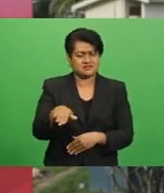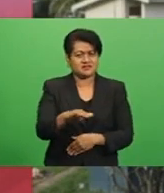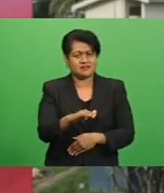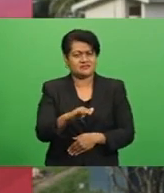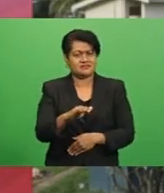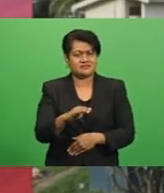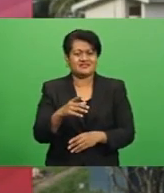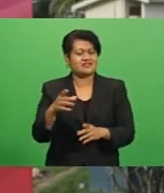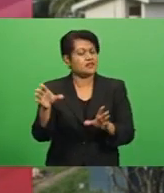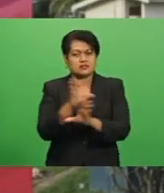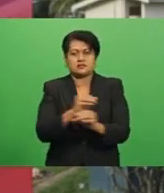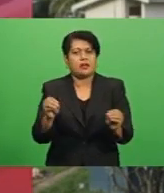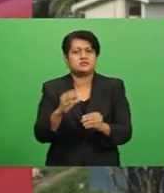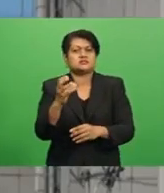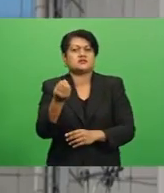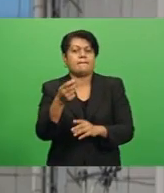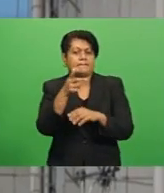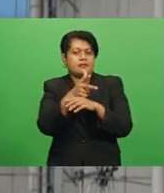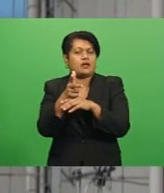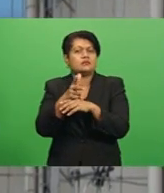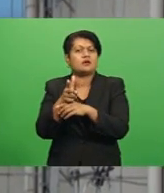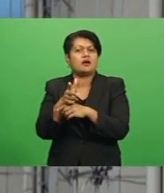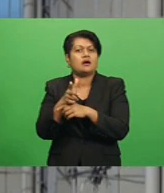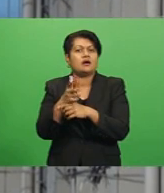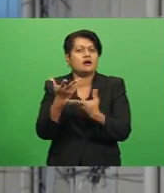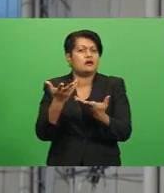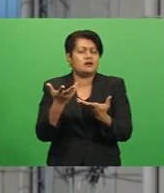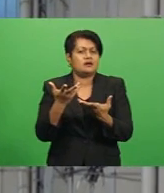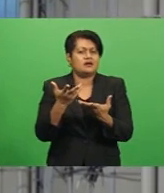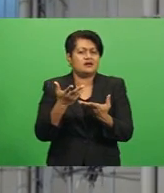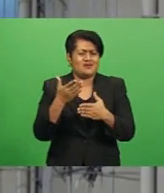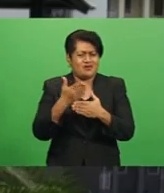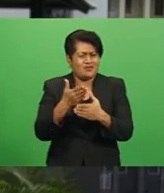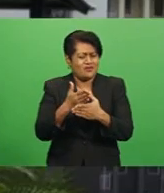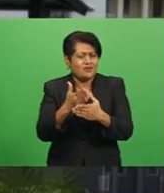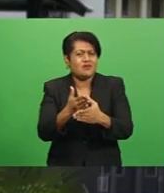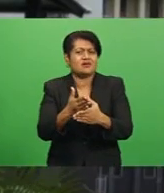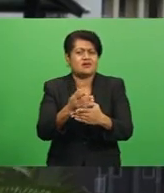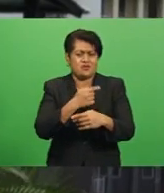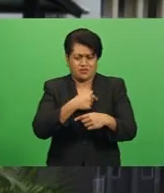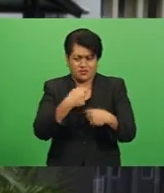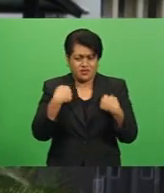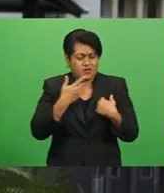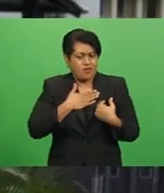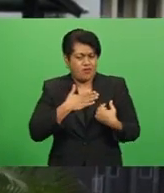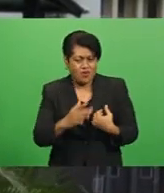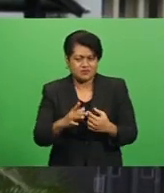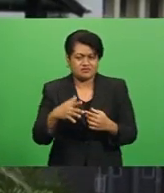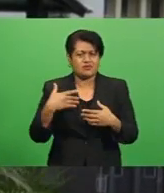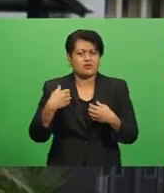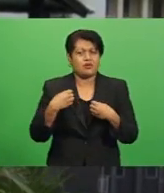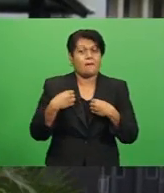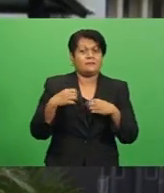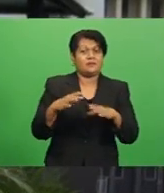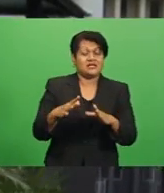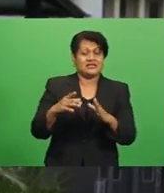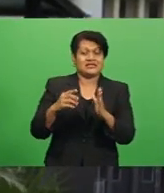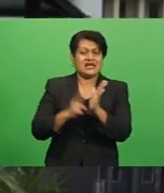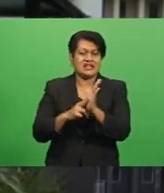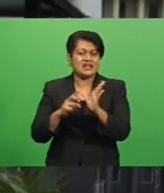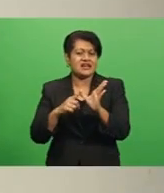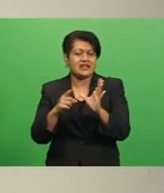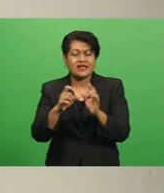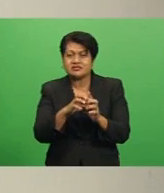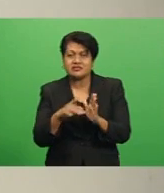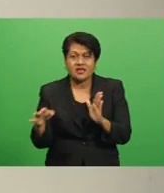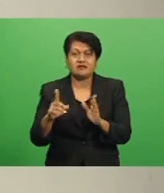some of the cameras. So the work is still pending. We want to complete Nandera first, and then we'll come